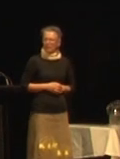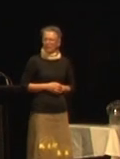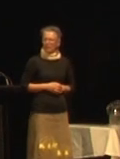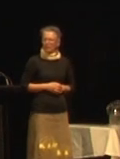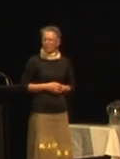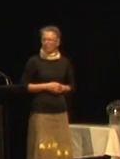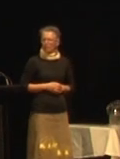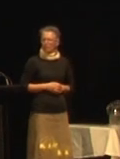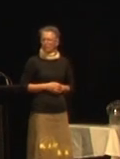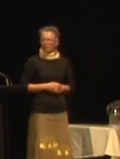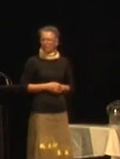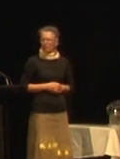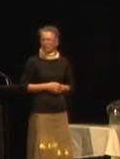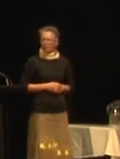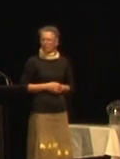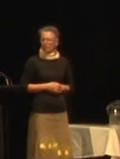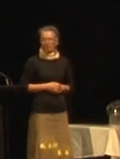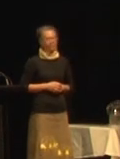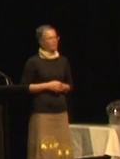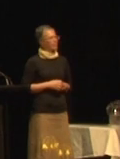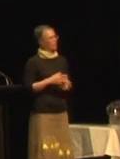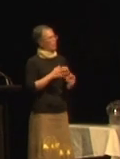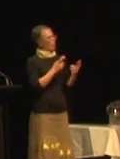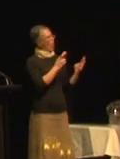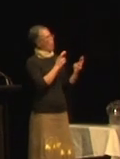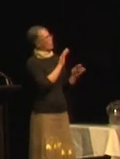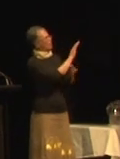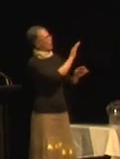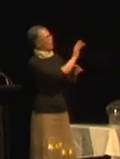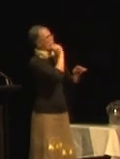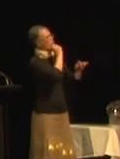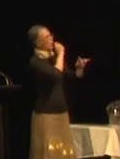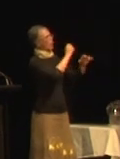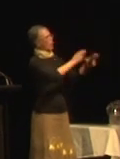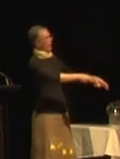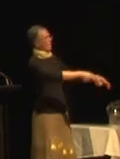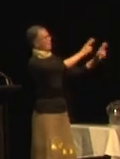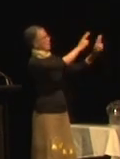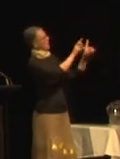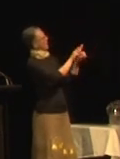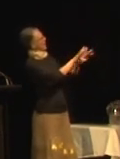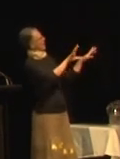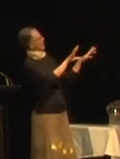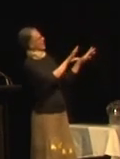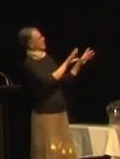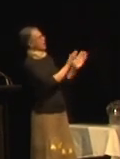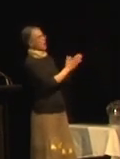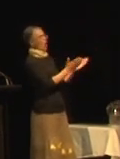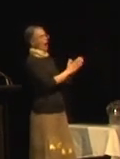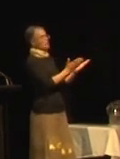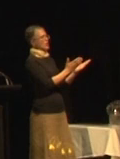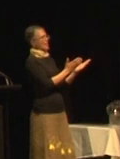great city's great public library. I think that's the kind of institution we're hoping to build, the kind of physical place.